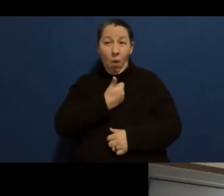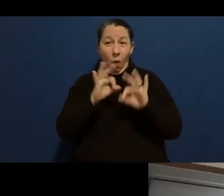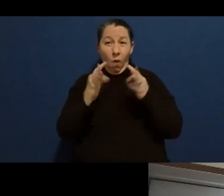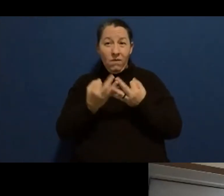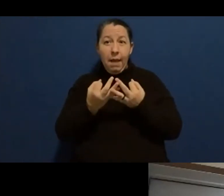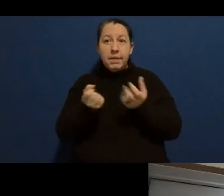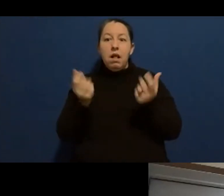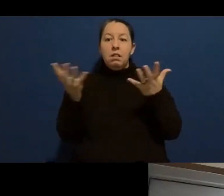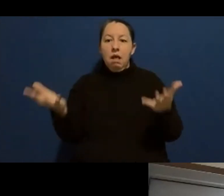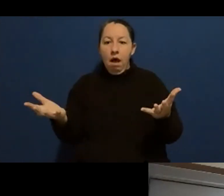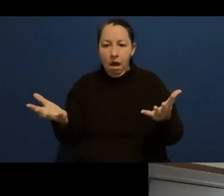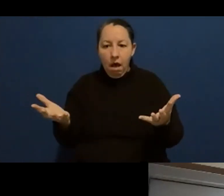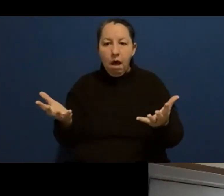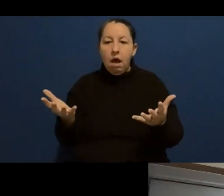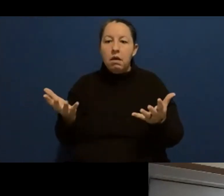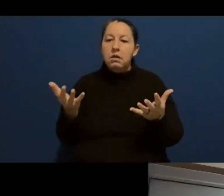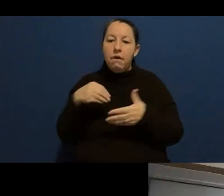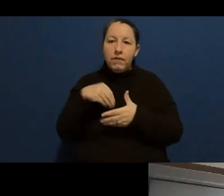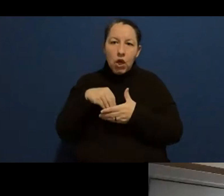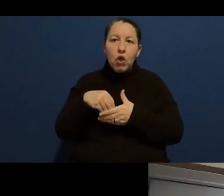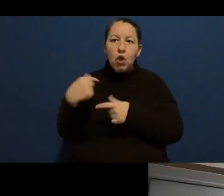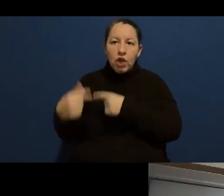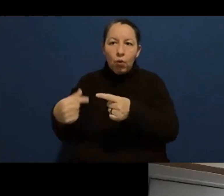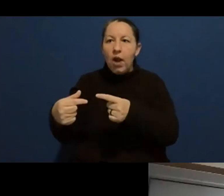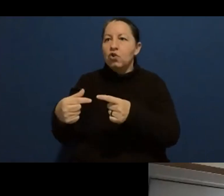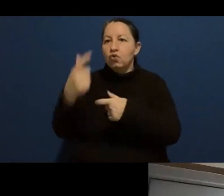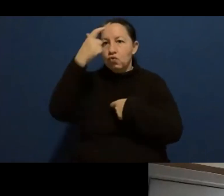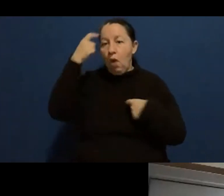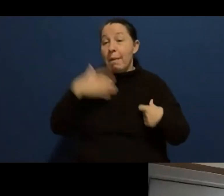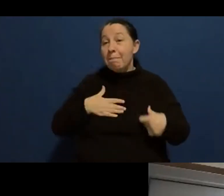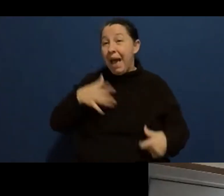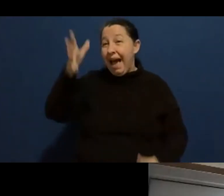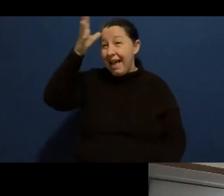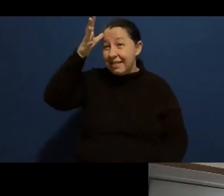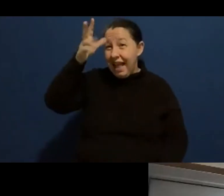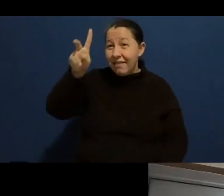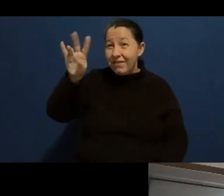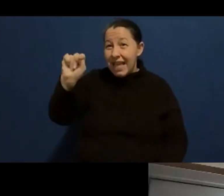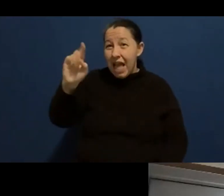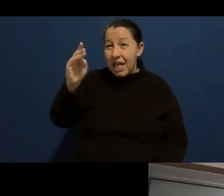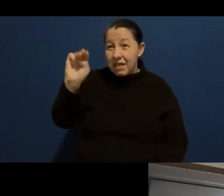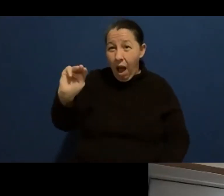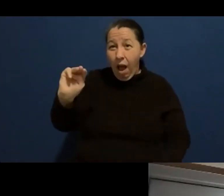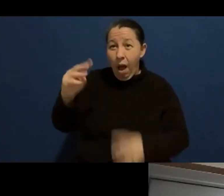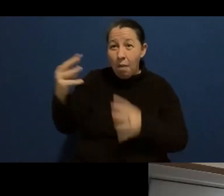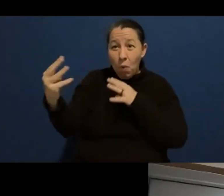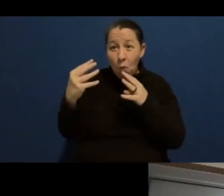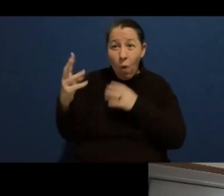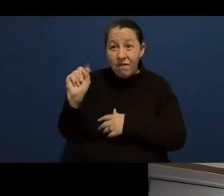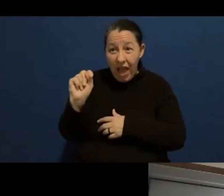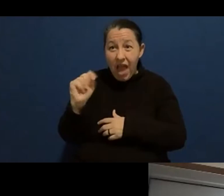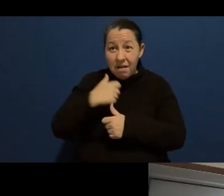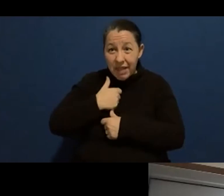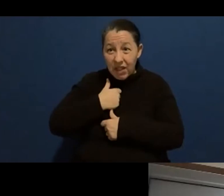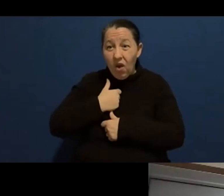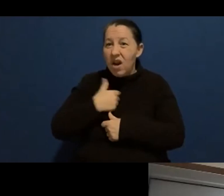of intergenerational trauma. My dad was also a Vietnam War vet. At a very young age, and came home